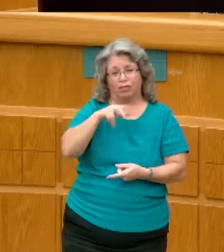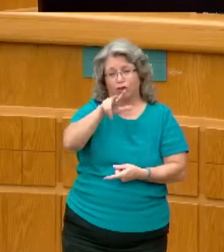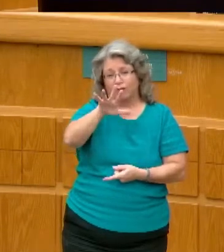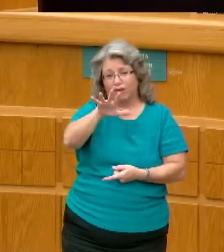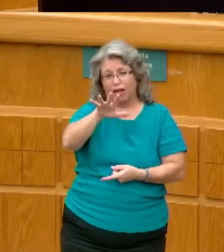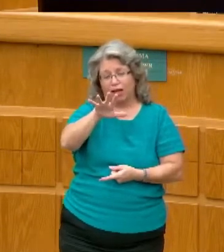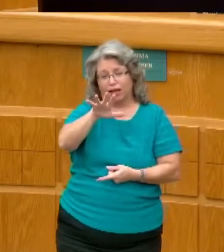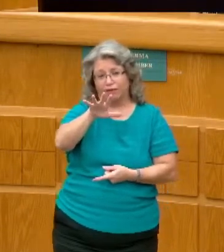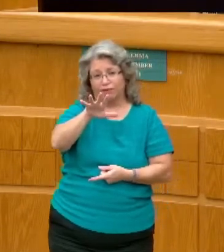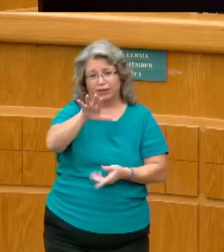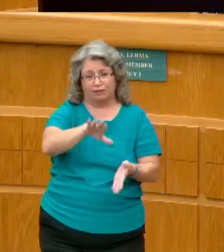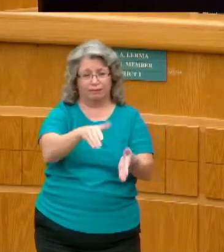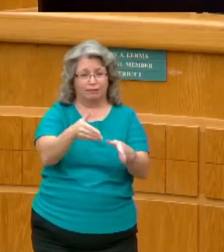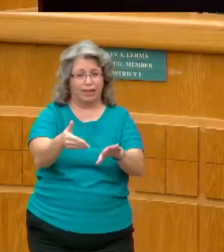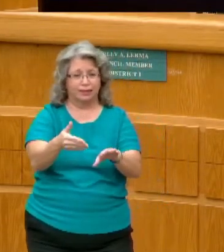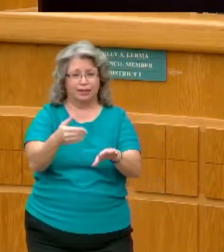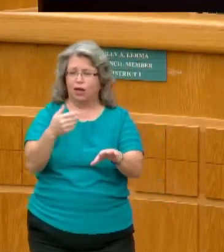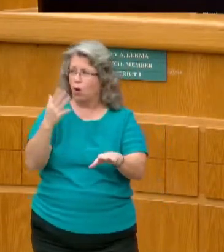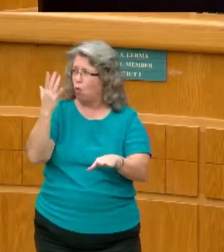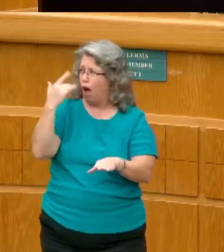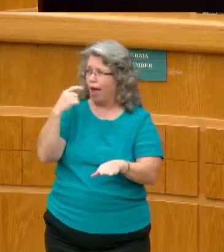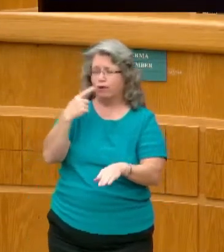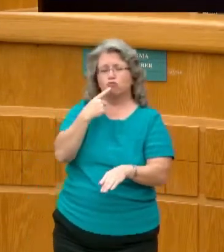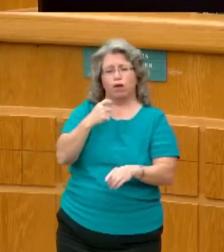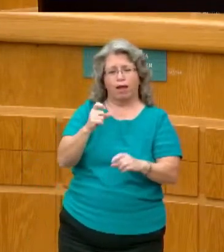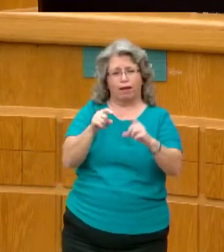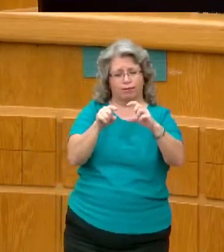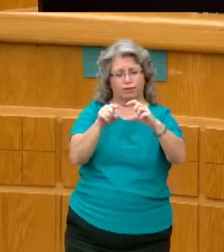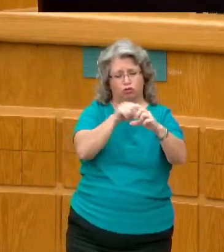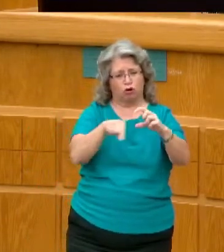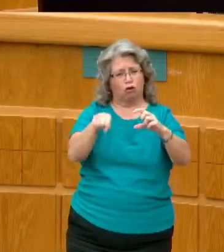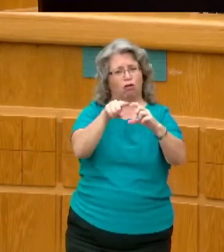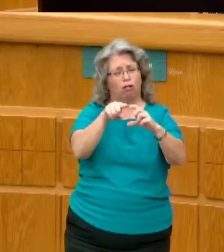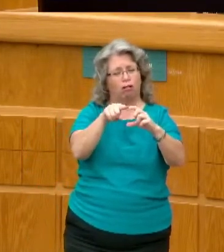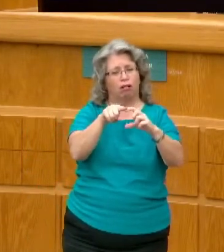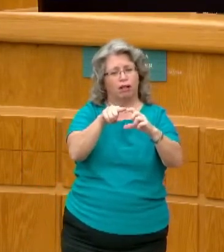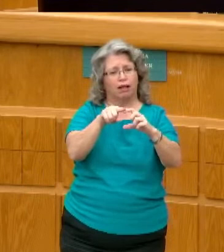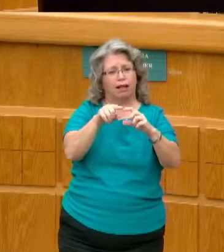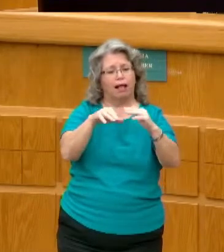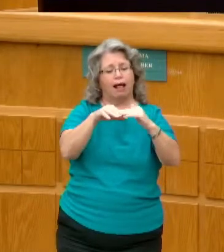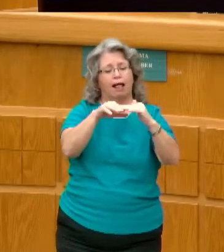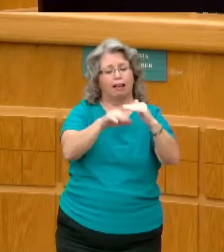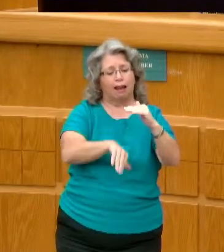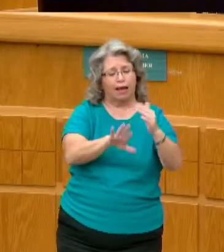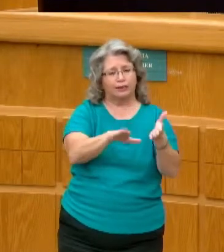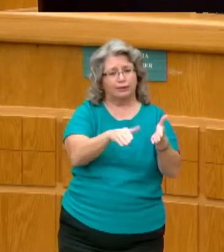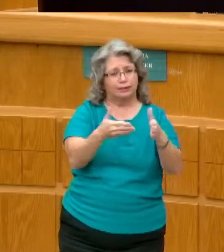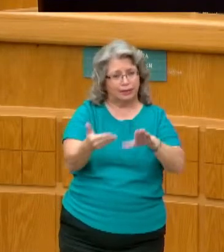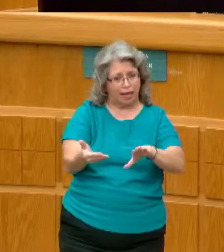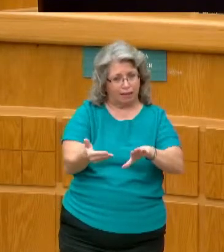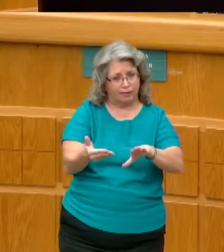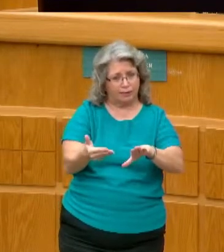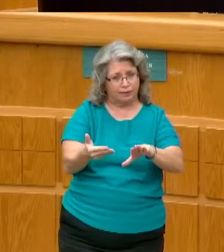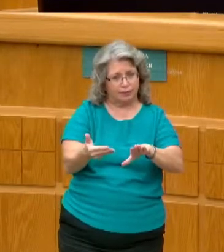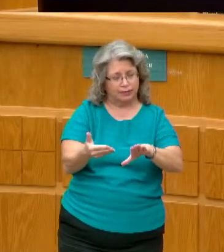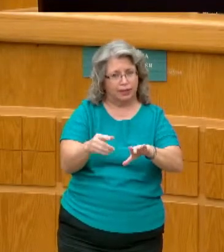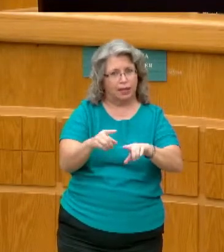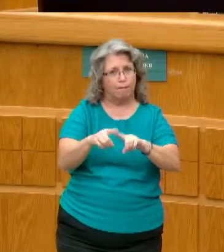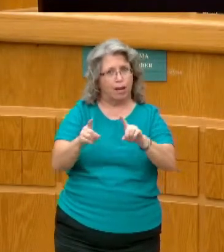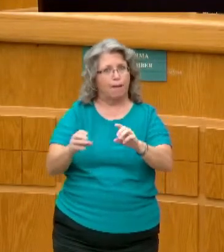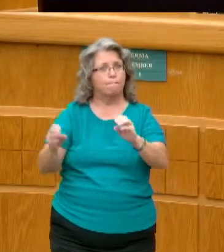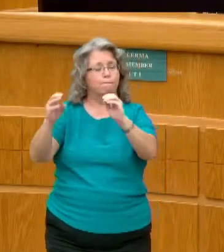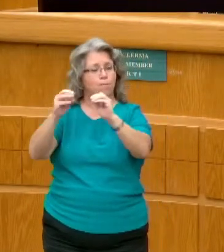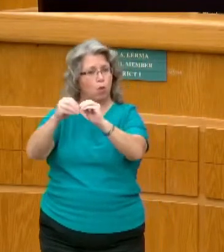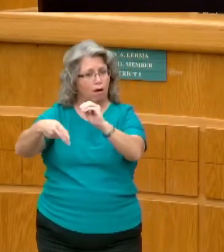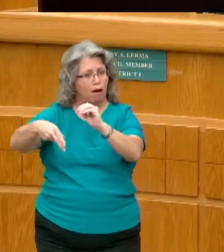circle that to show that it's been much less deaths, even though we've seen more cases, which tells us that